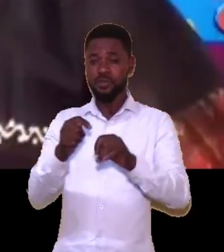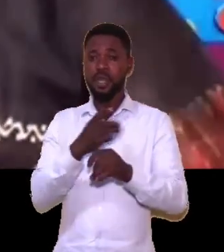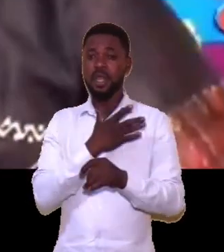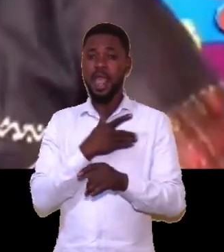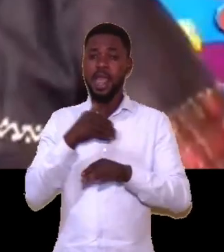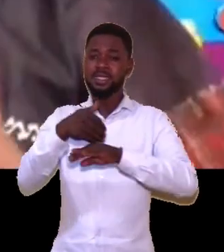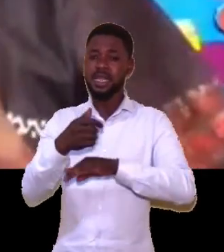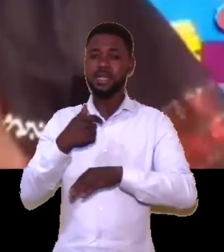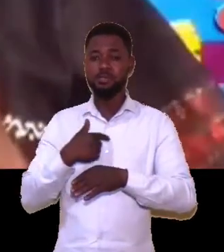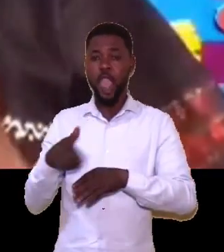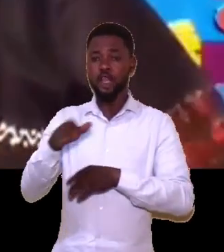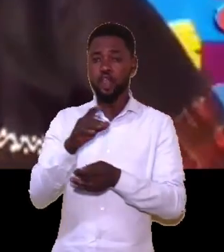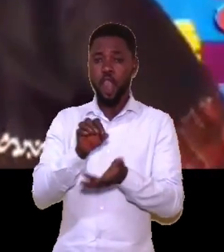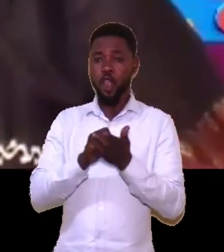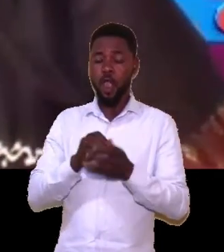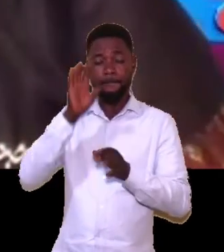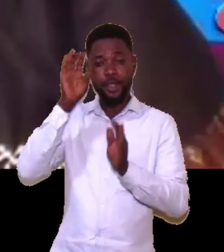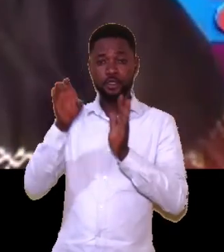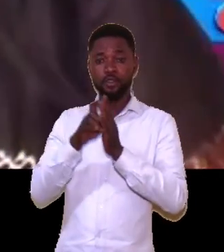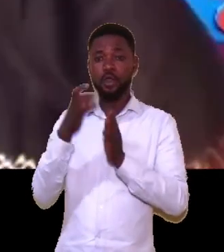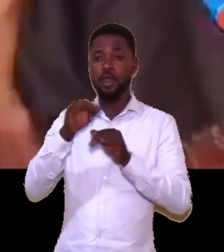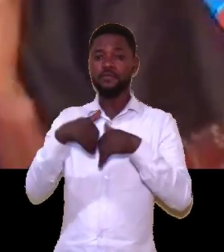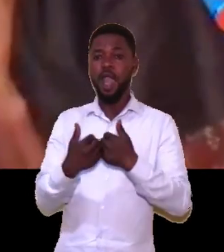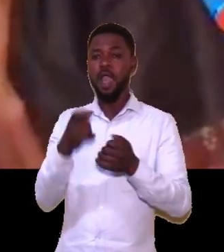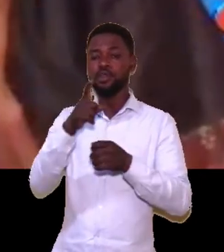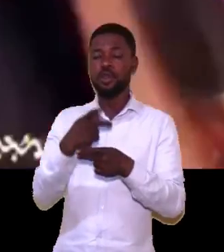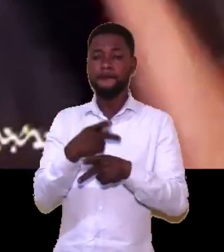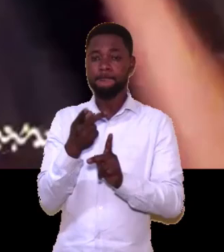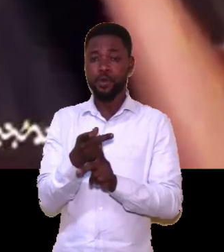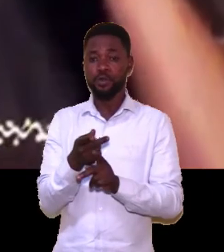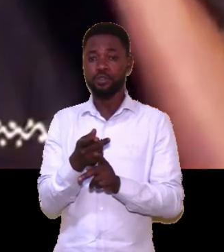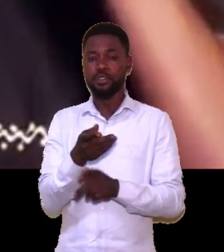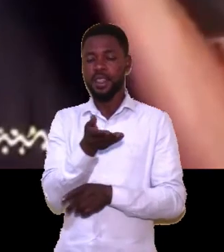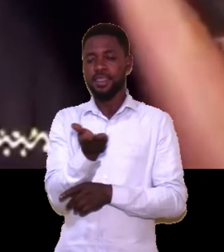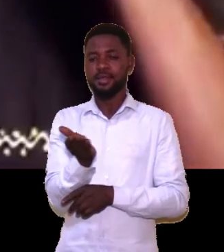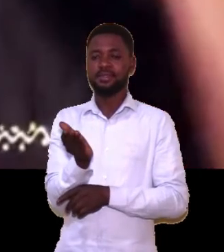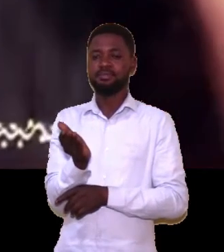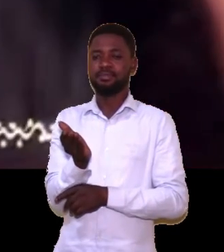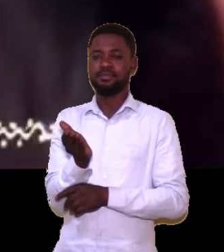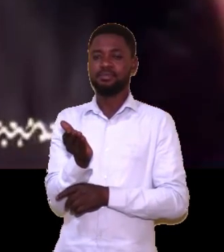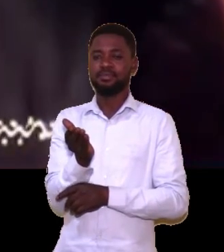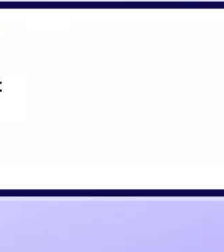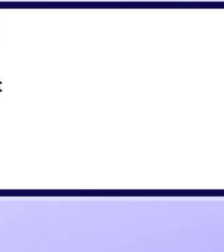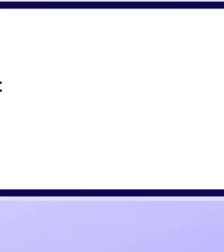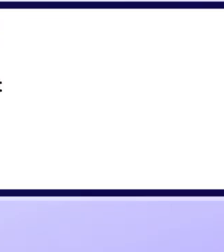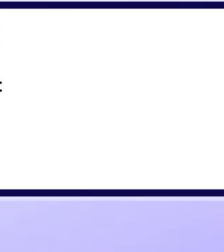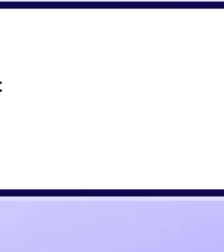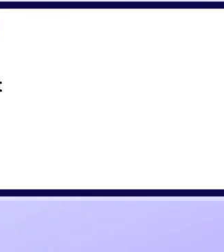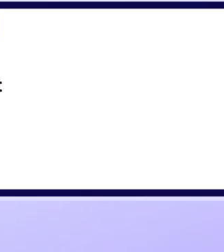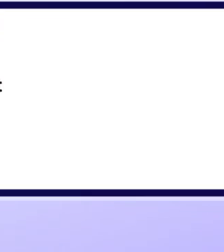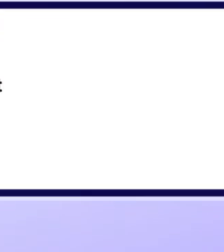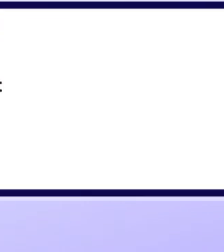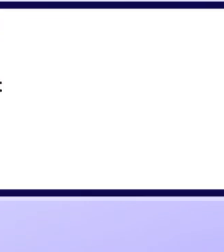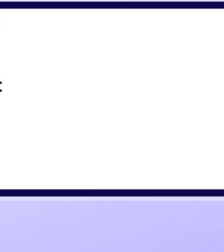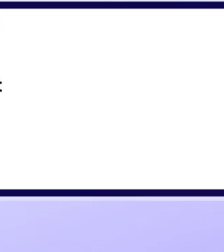this a try and send me your own picture of how you produce this.